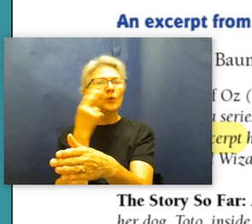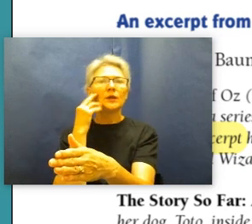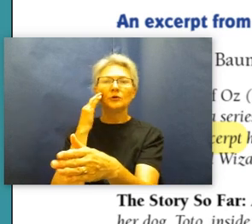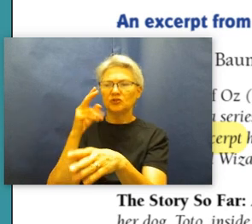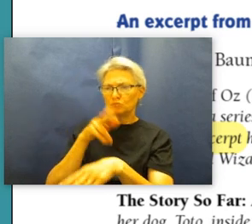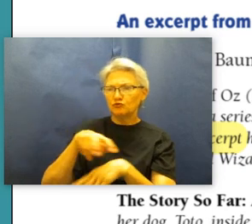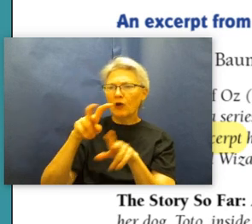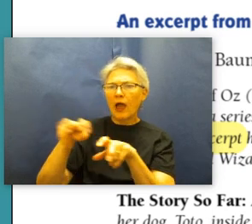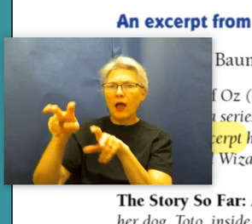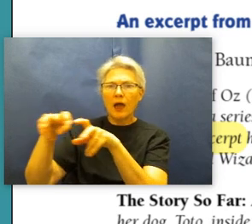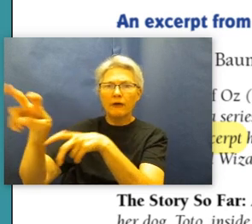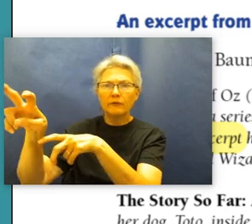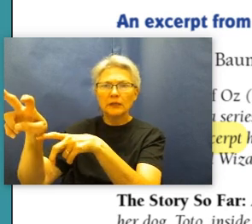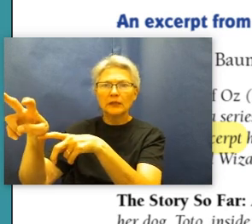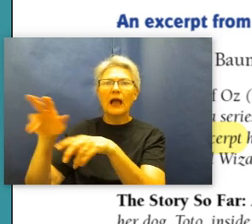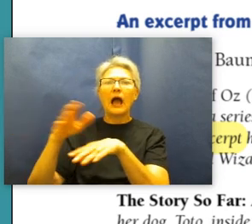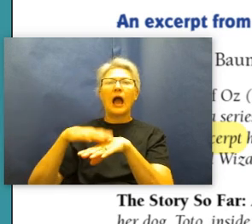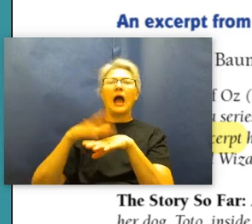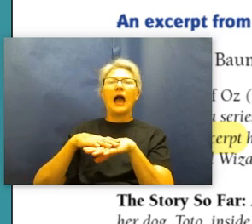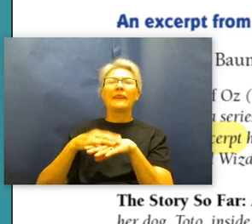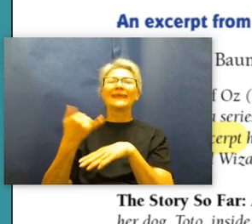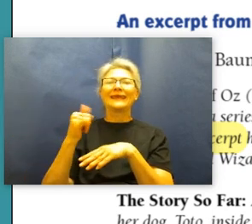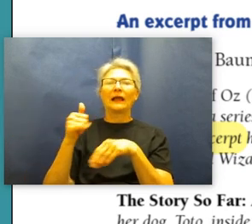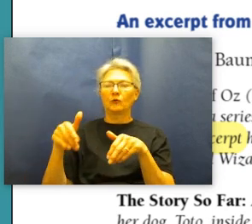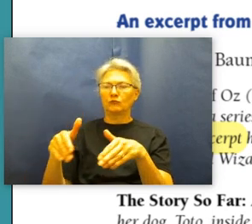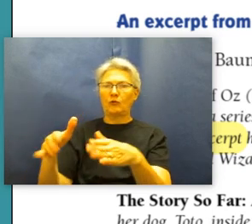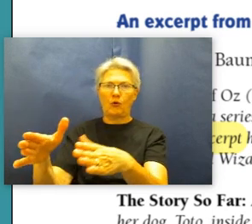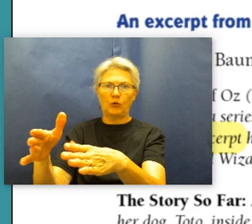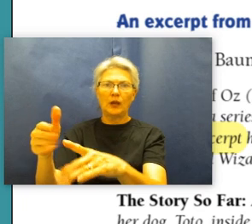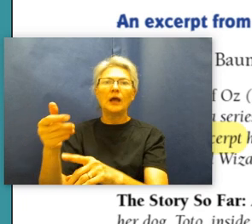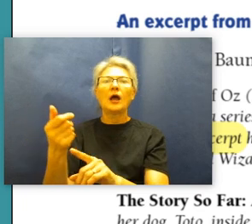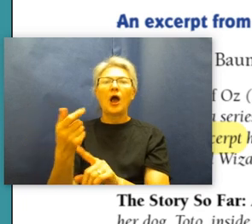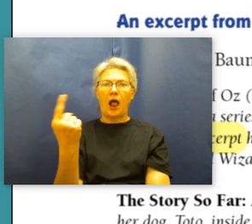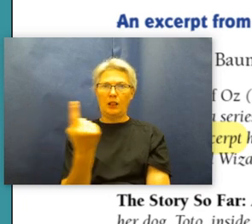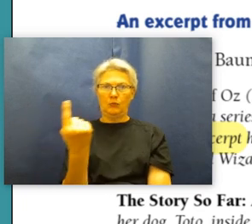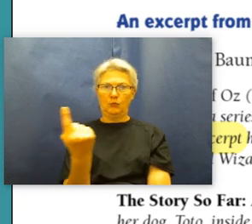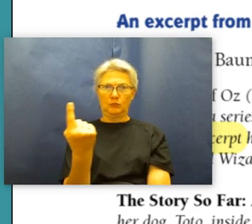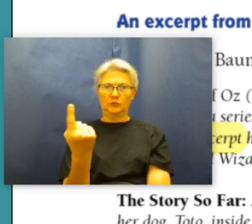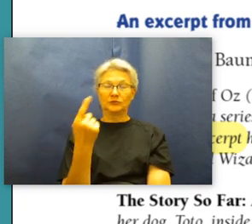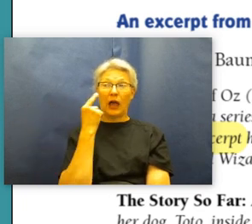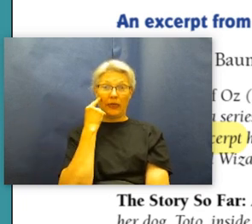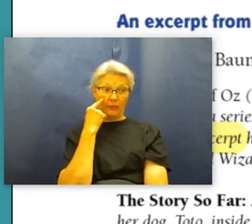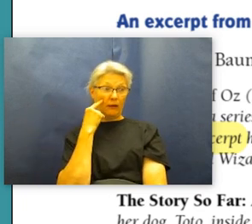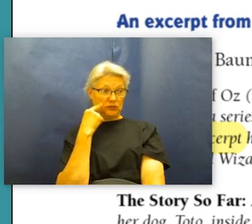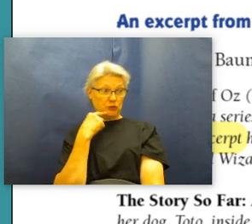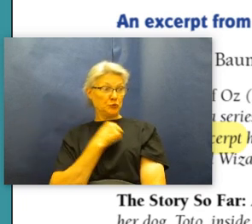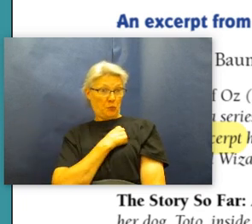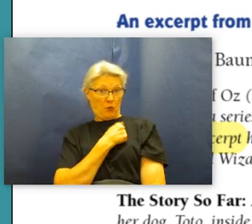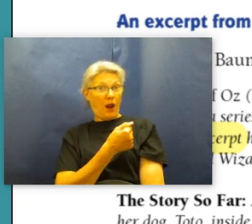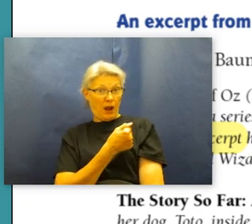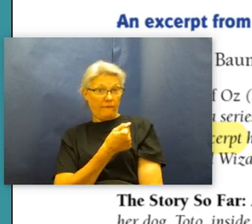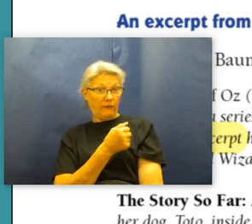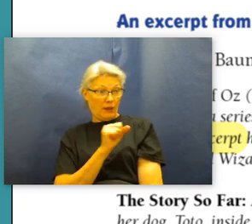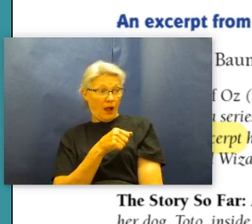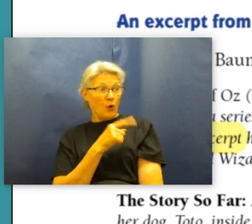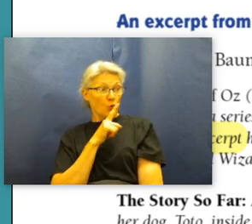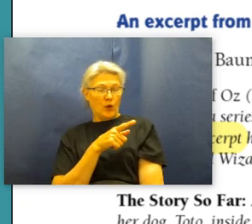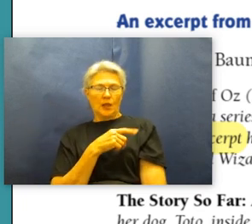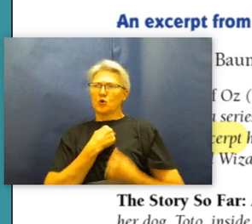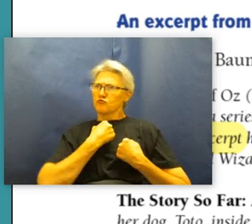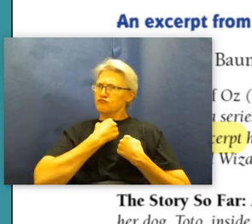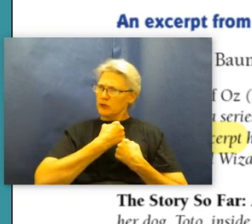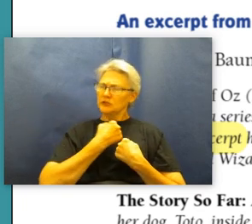and she was going along the yellow brick road on her own. So I thought that she was brave in a sense or very